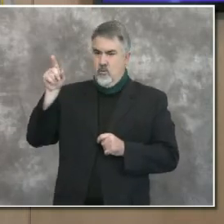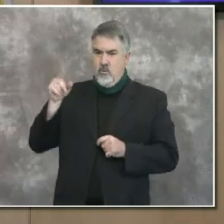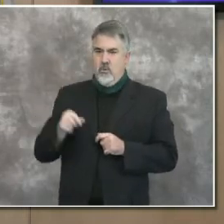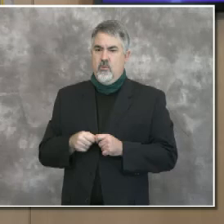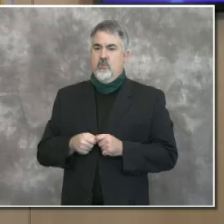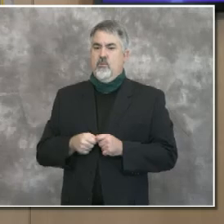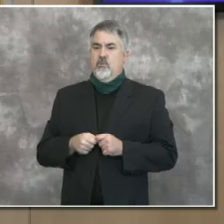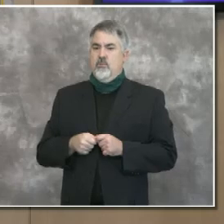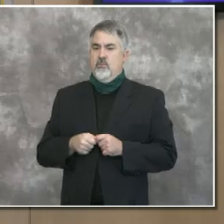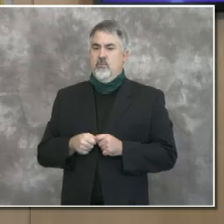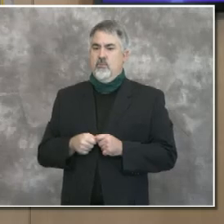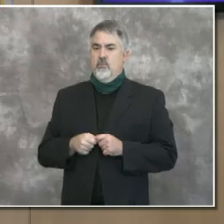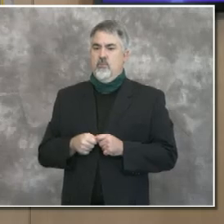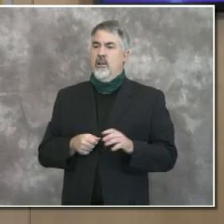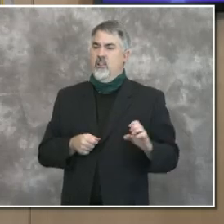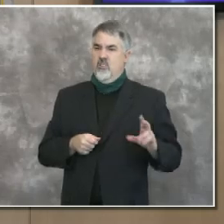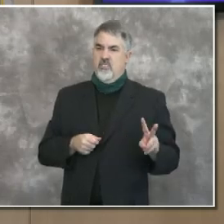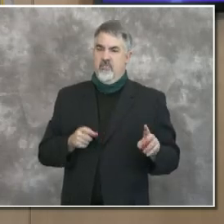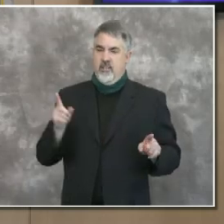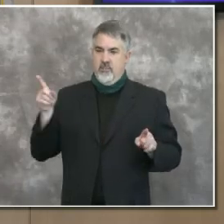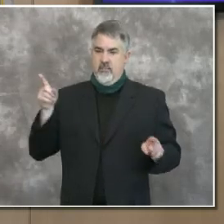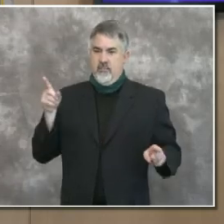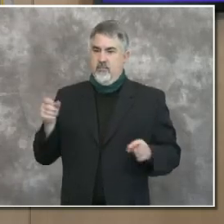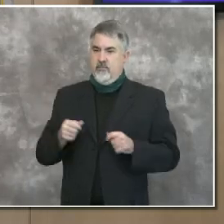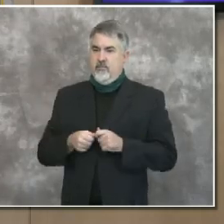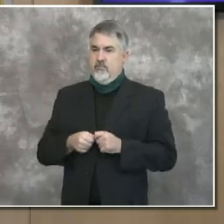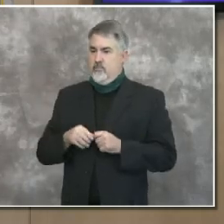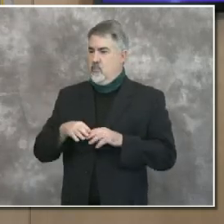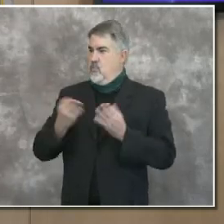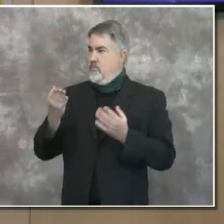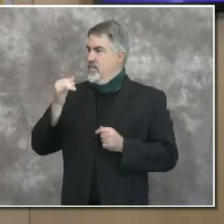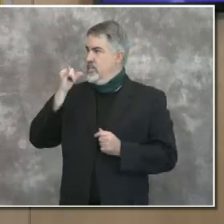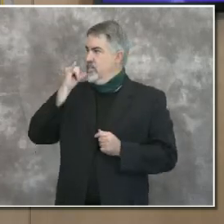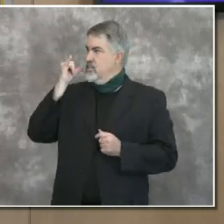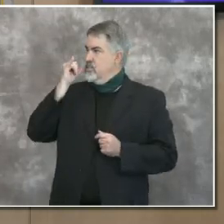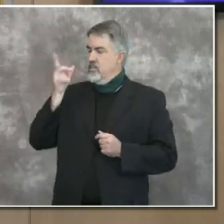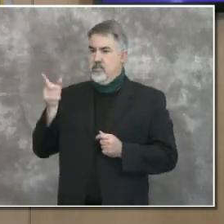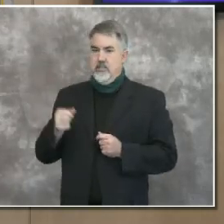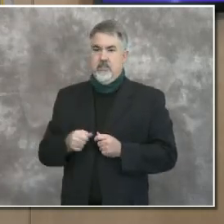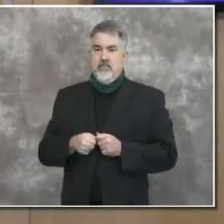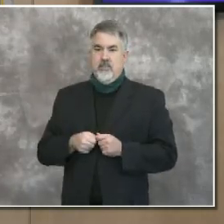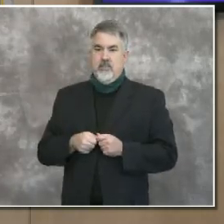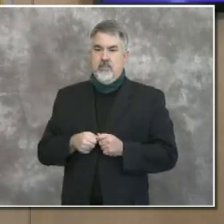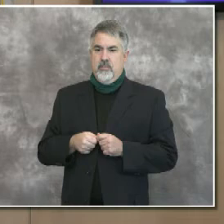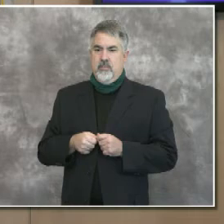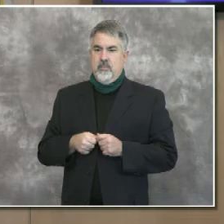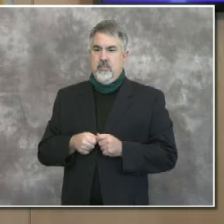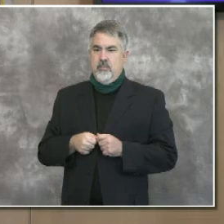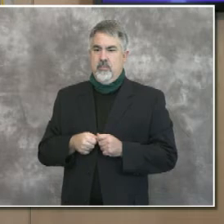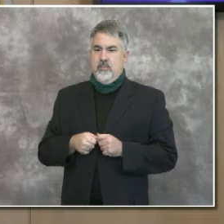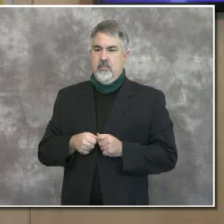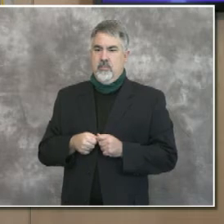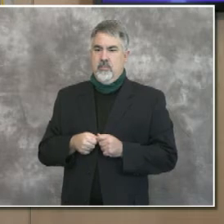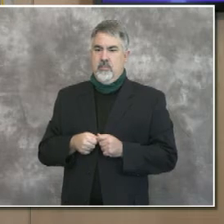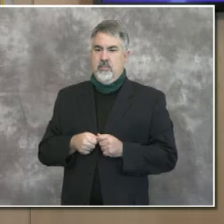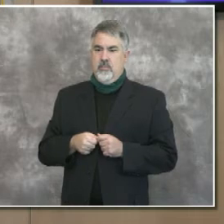Vista, the 2 sites that opened up yesterday. So it seems like I stopped by the Escondido site.